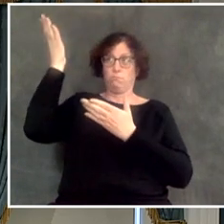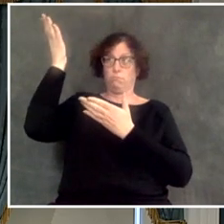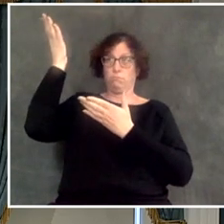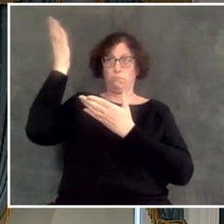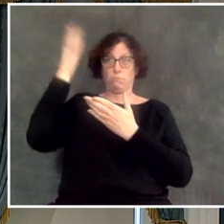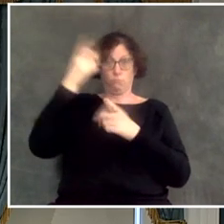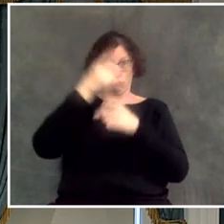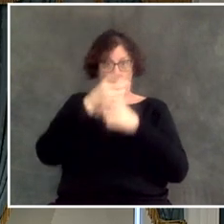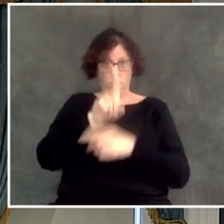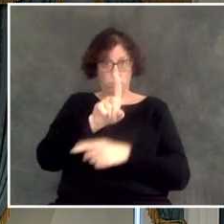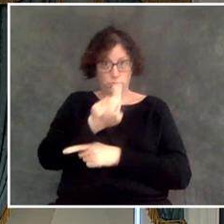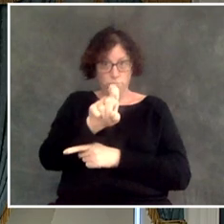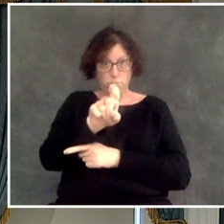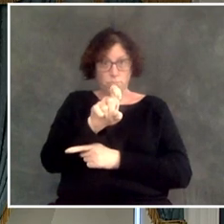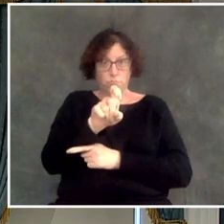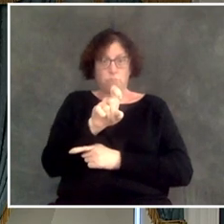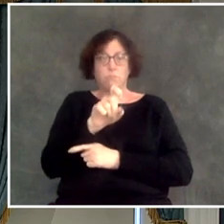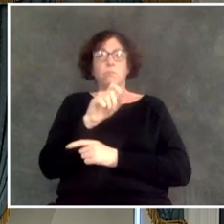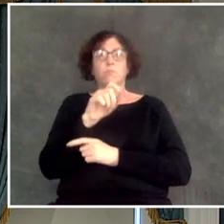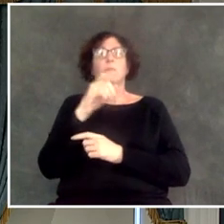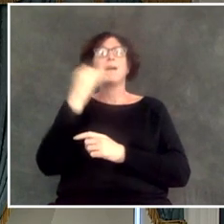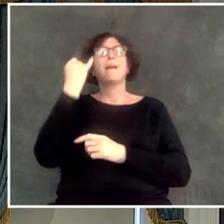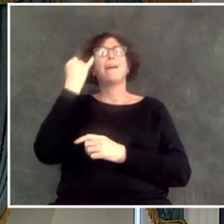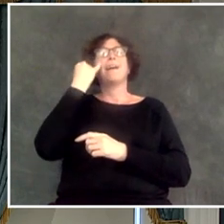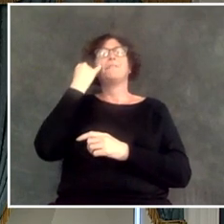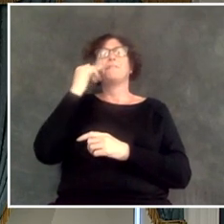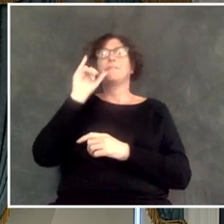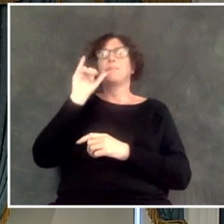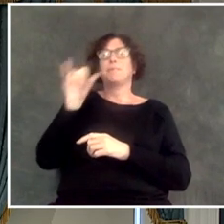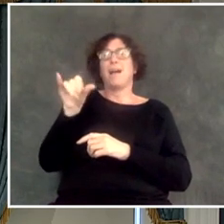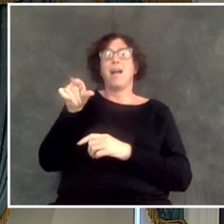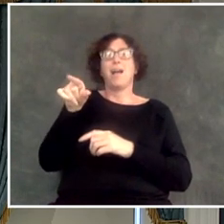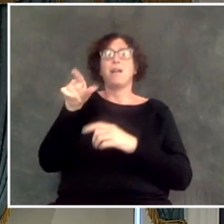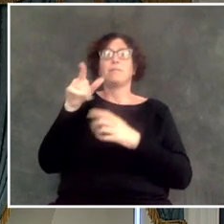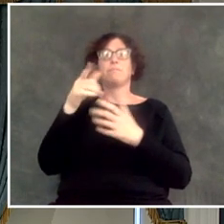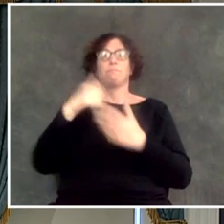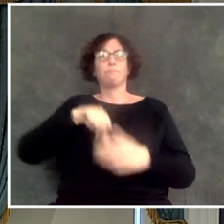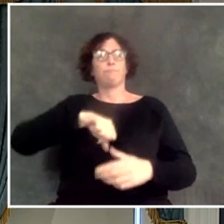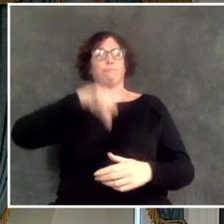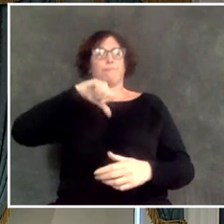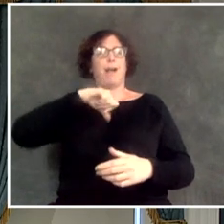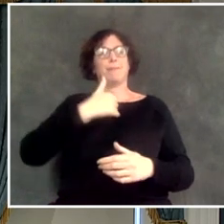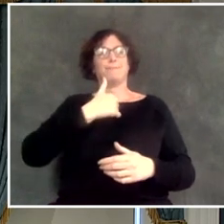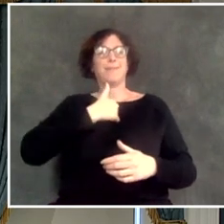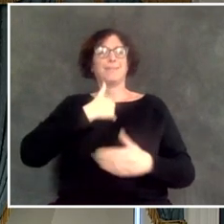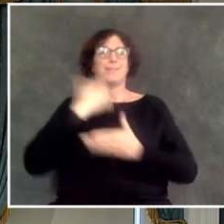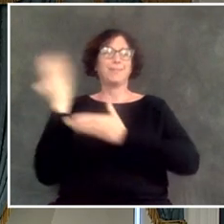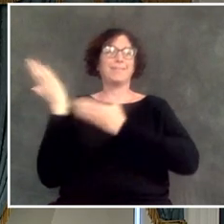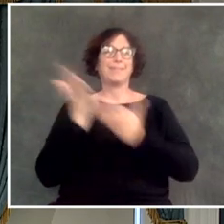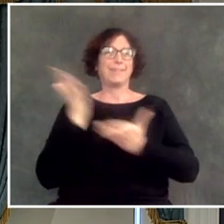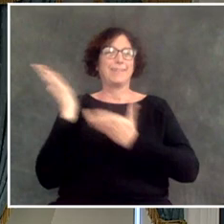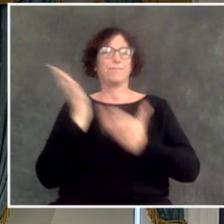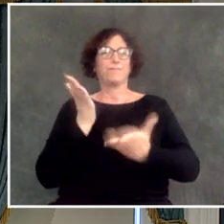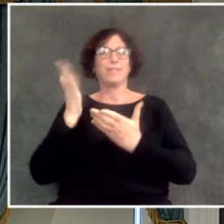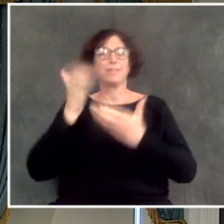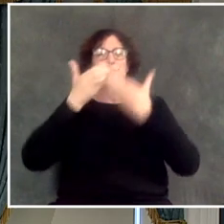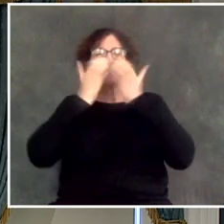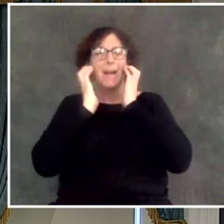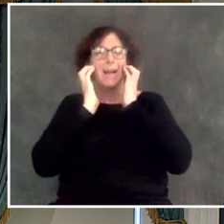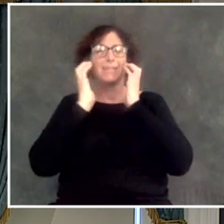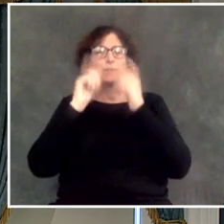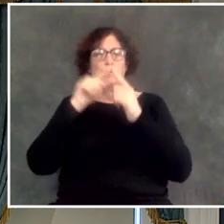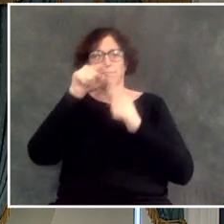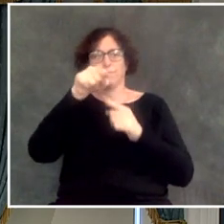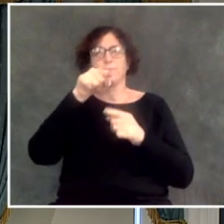those masks, for which they're taking a lot of credit for delivering to New York, should instead be sent to health and hospitals or some